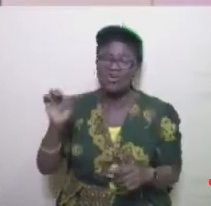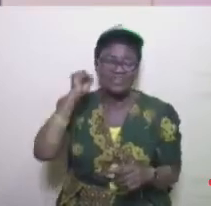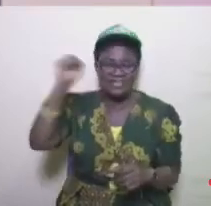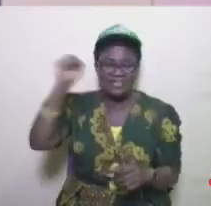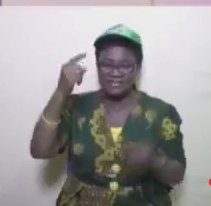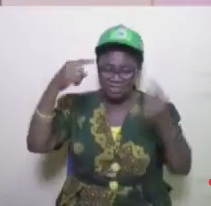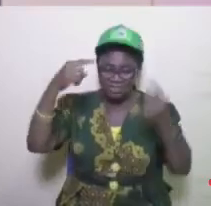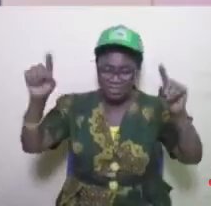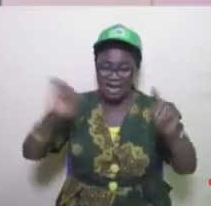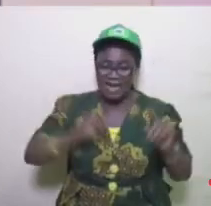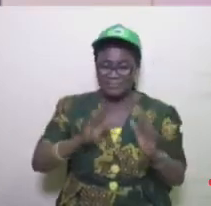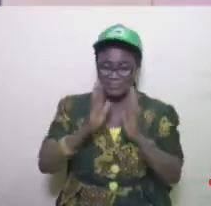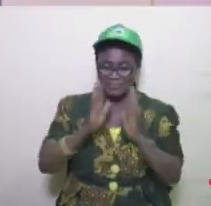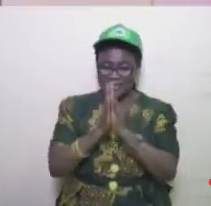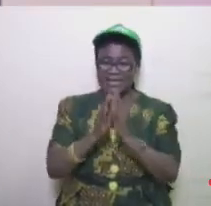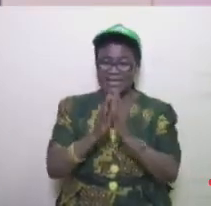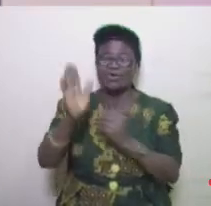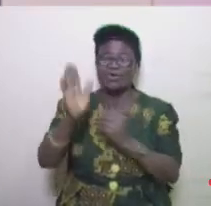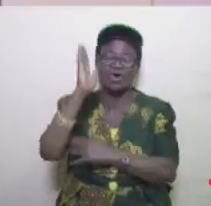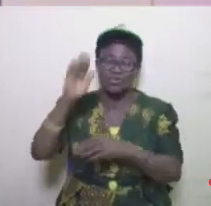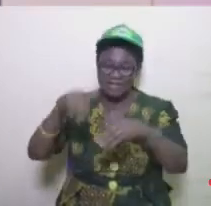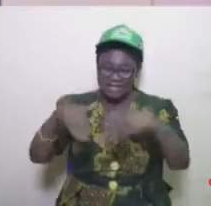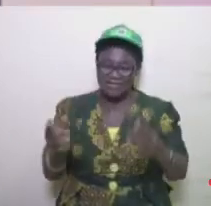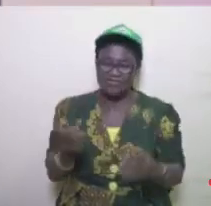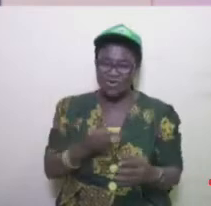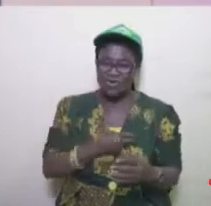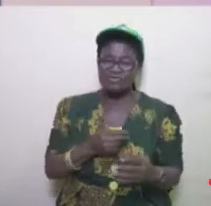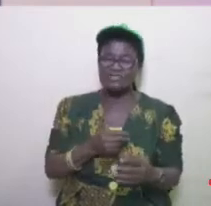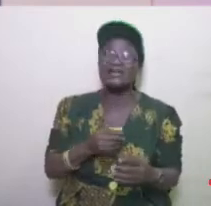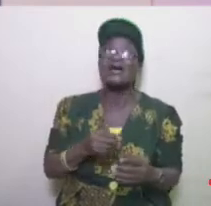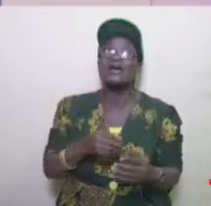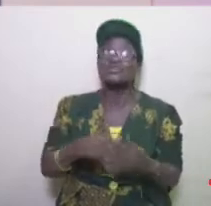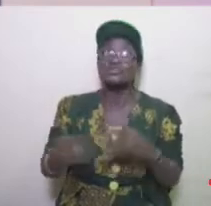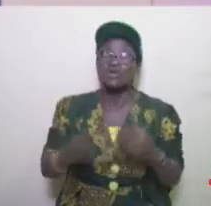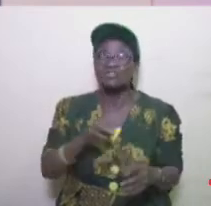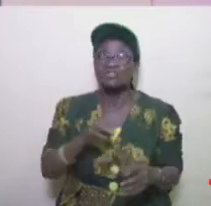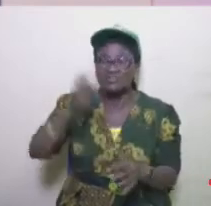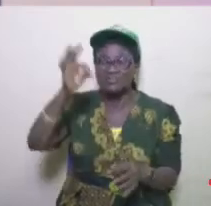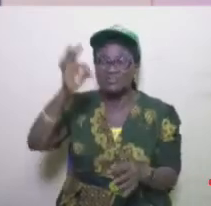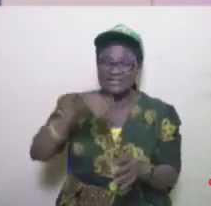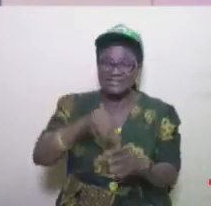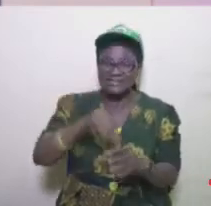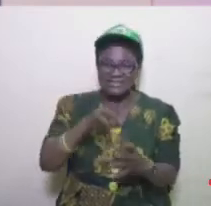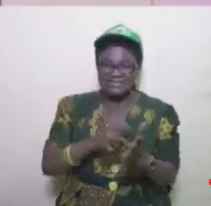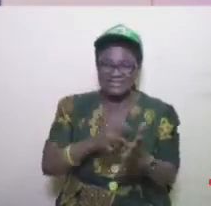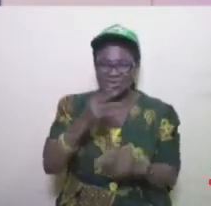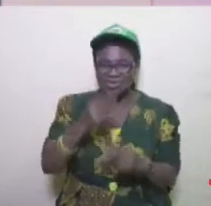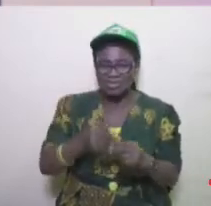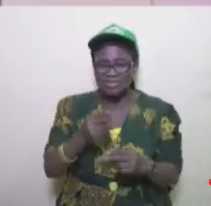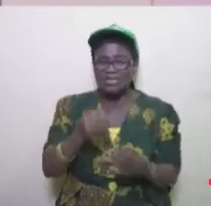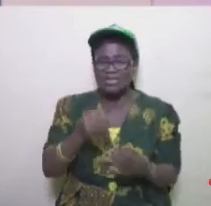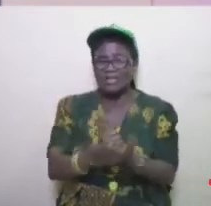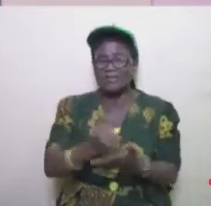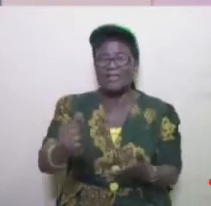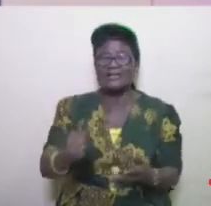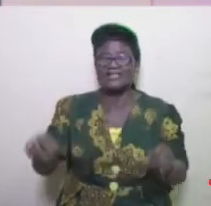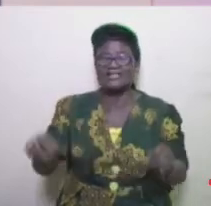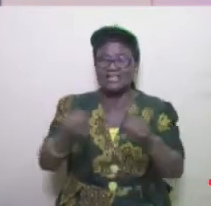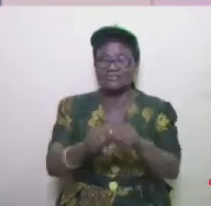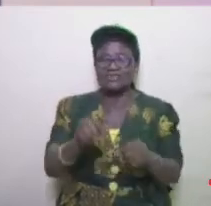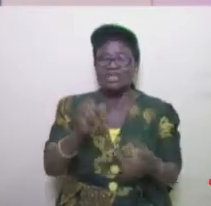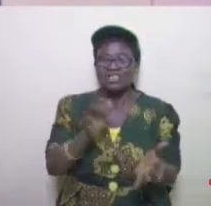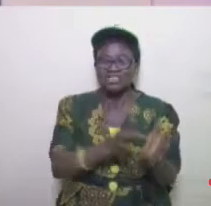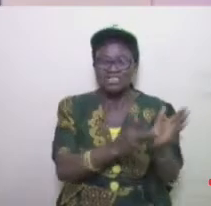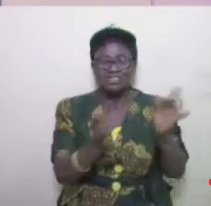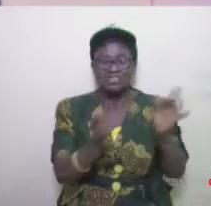give us such a spirit in the name of Jesus. Amen. Even Jesus, today,